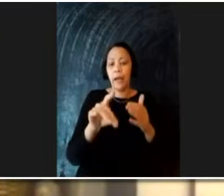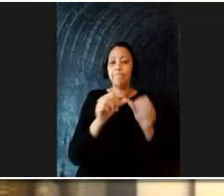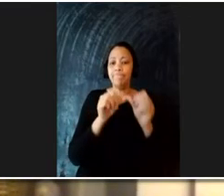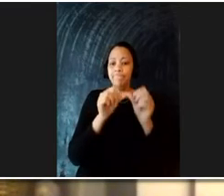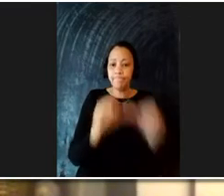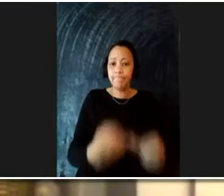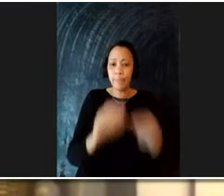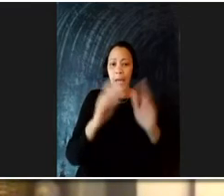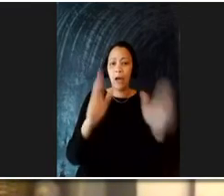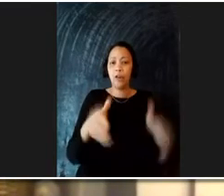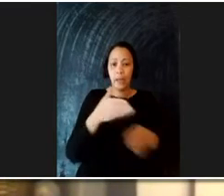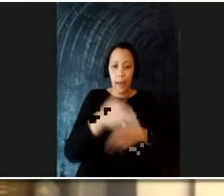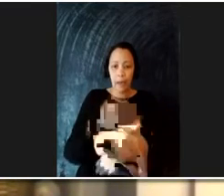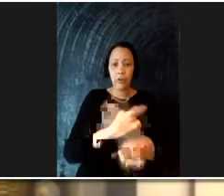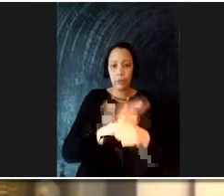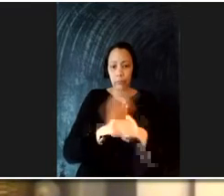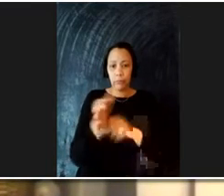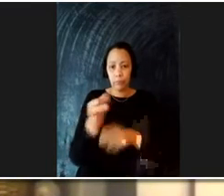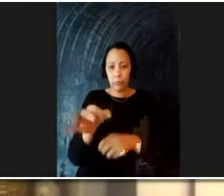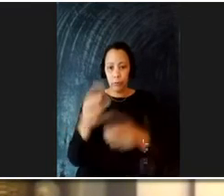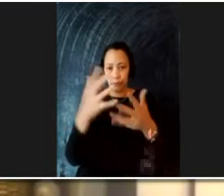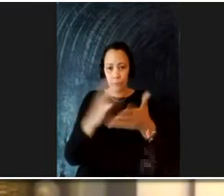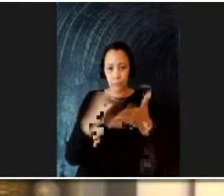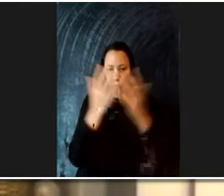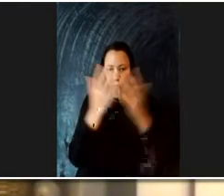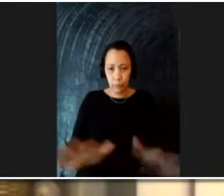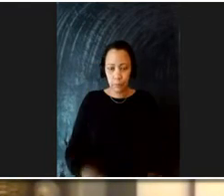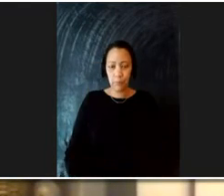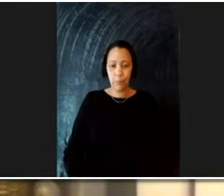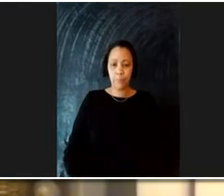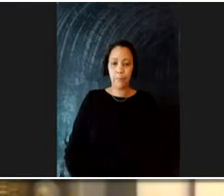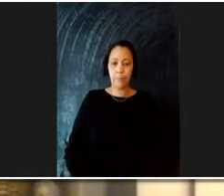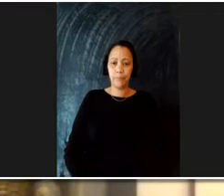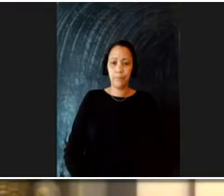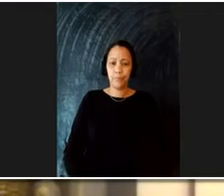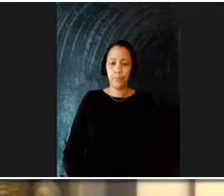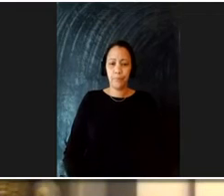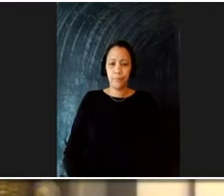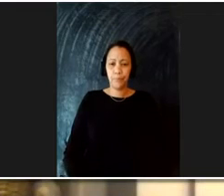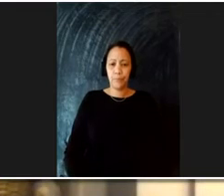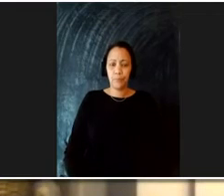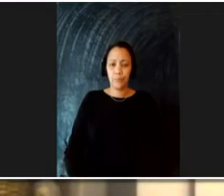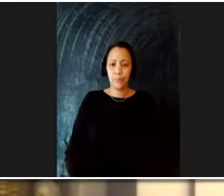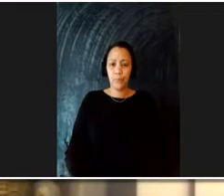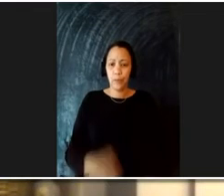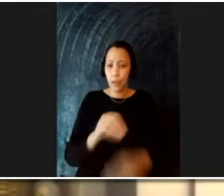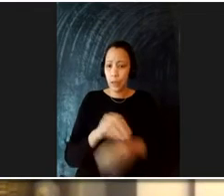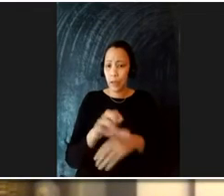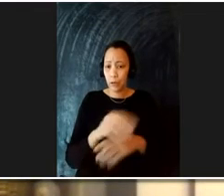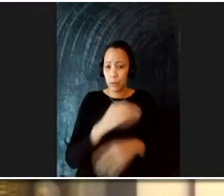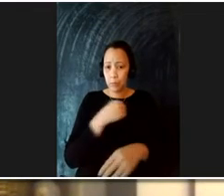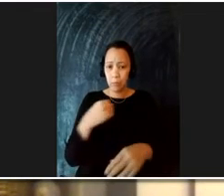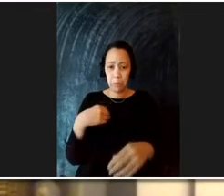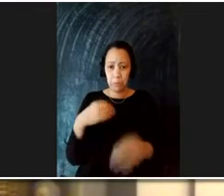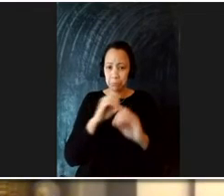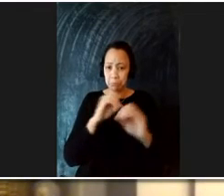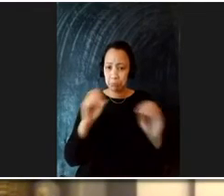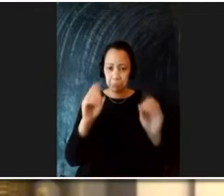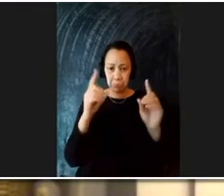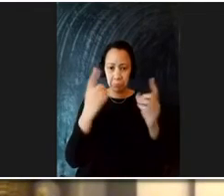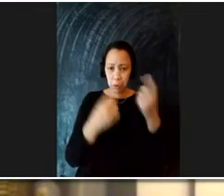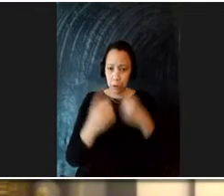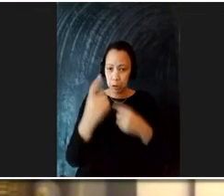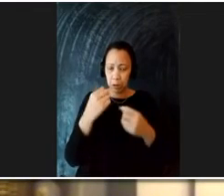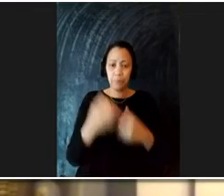come after the next person Rael Singh quadria kohs Nama Bo and